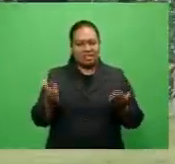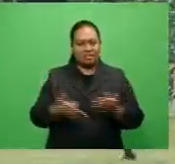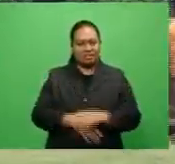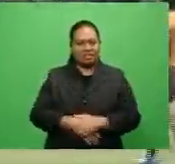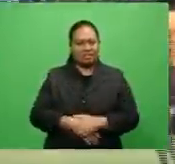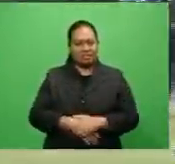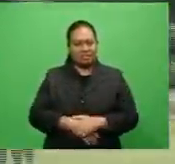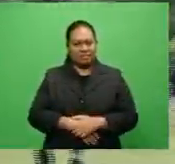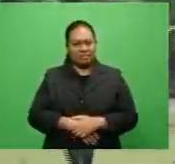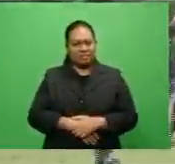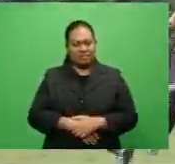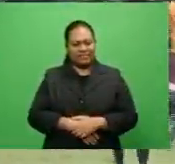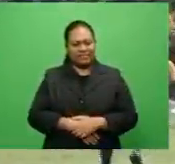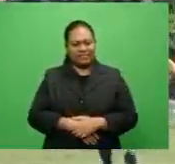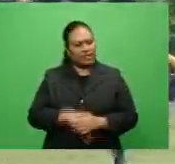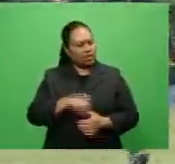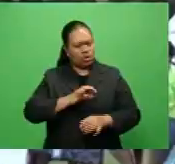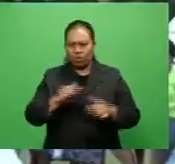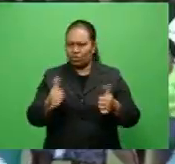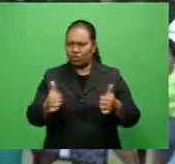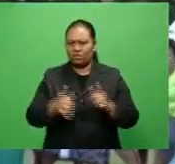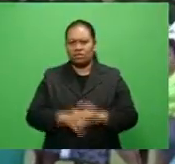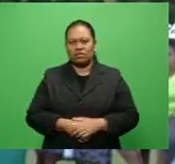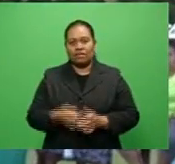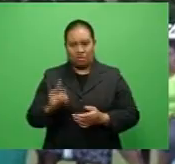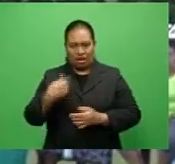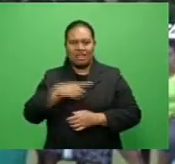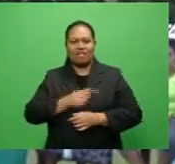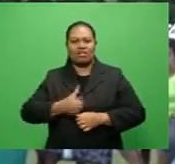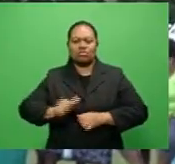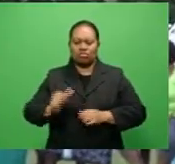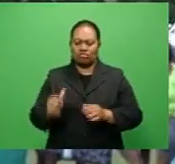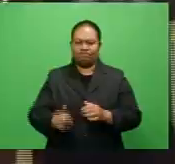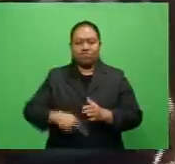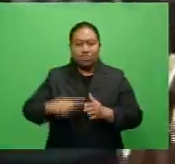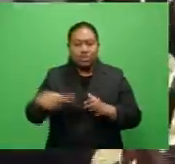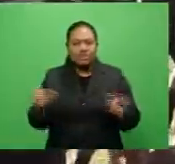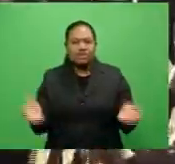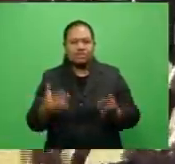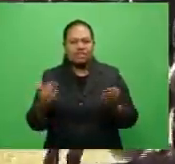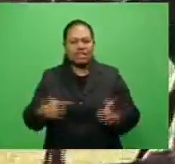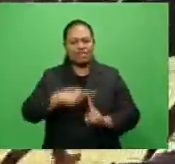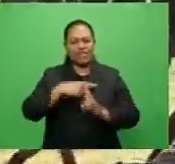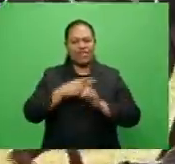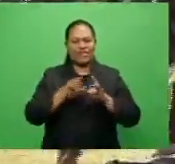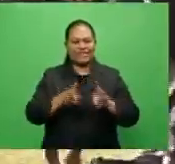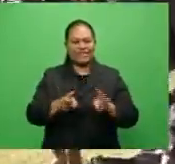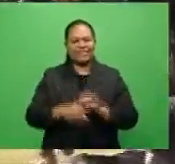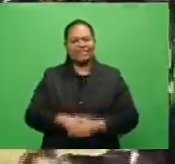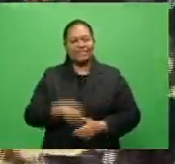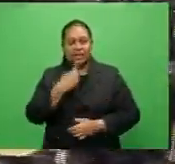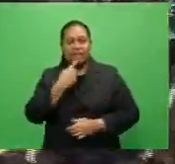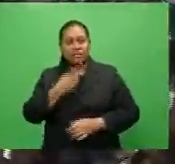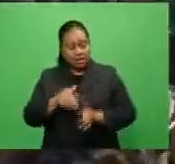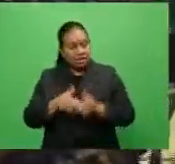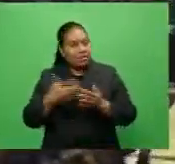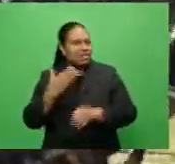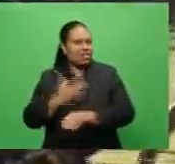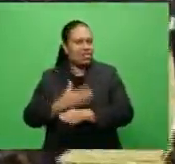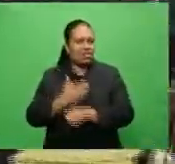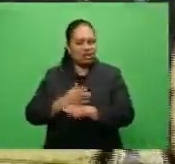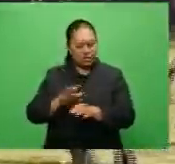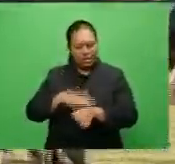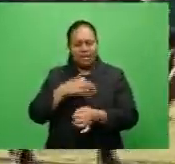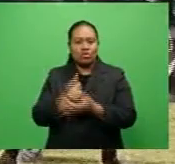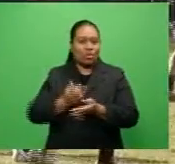not good to allow us to finish positively like we started. Kalo says they are working on ensuring that